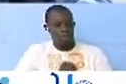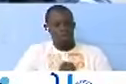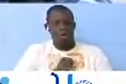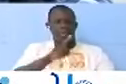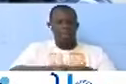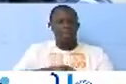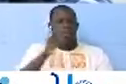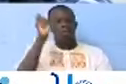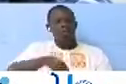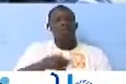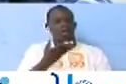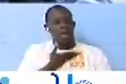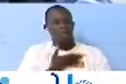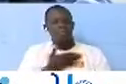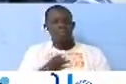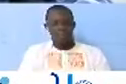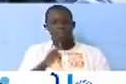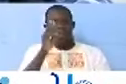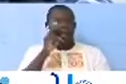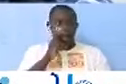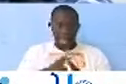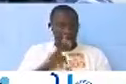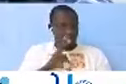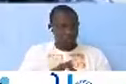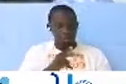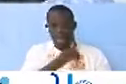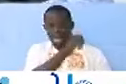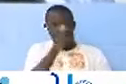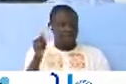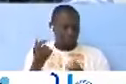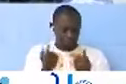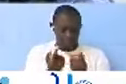tenure I have to keep an eye and keep mind on everything.